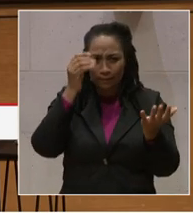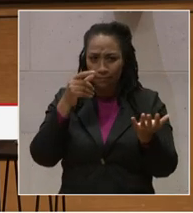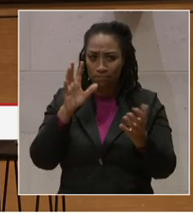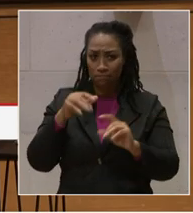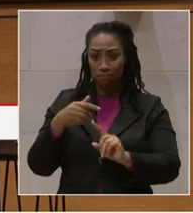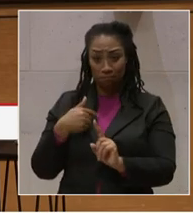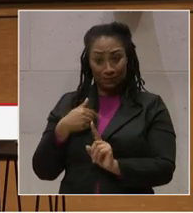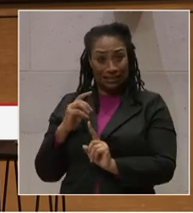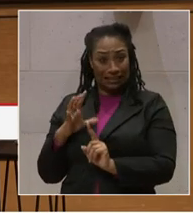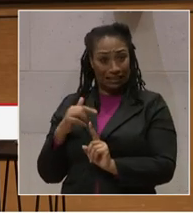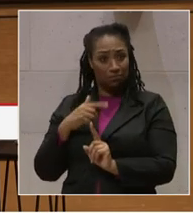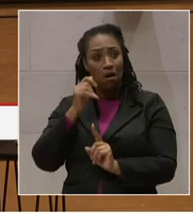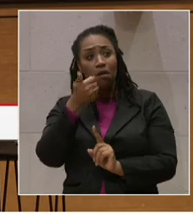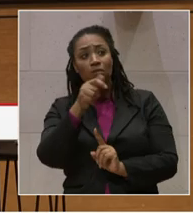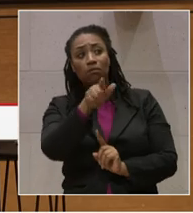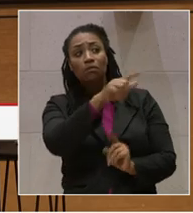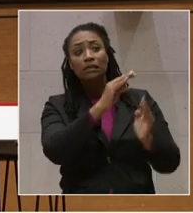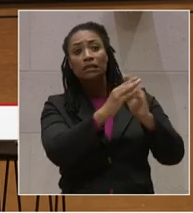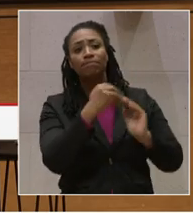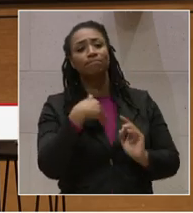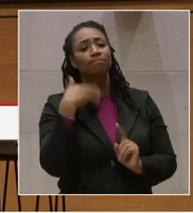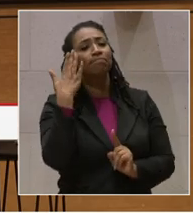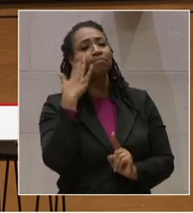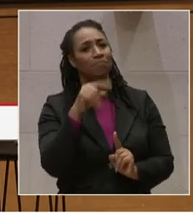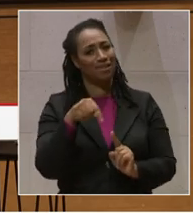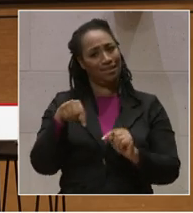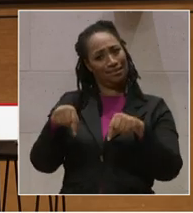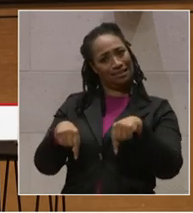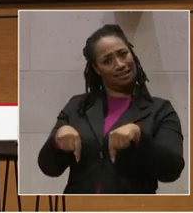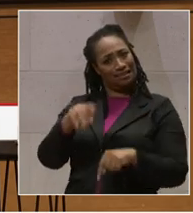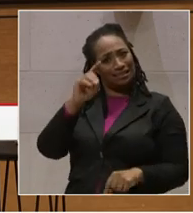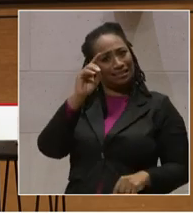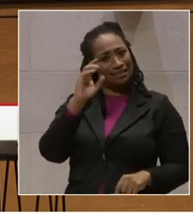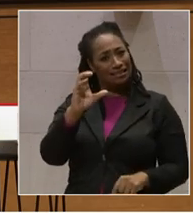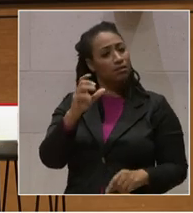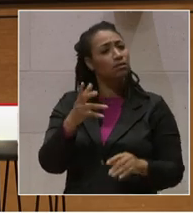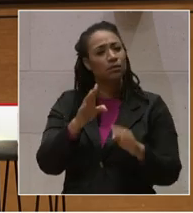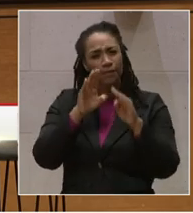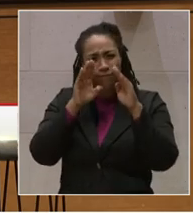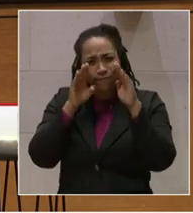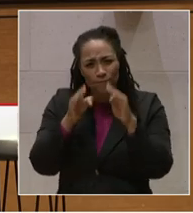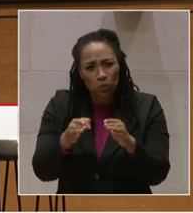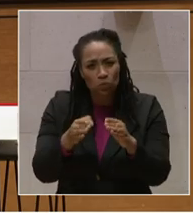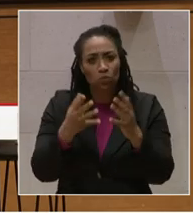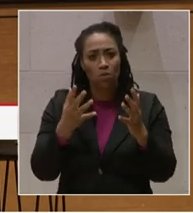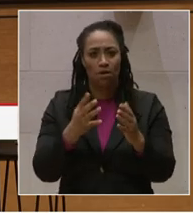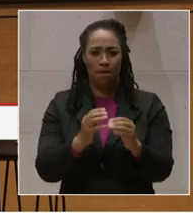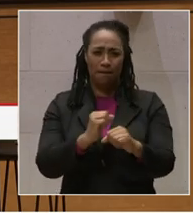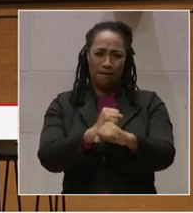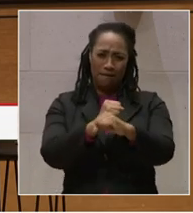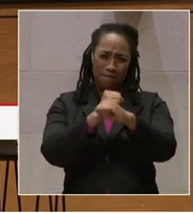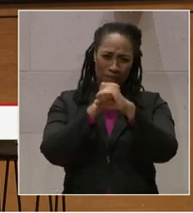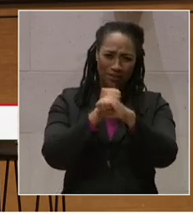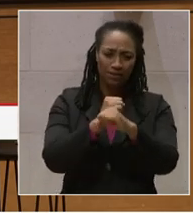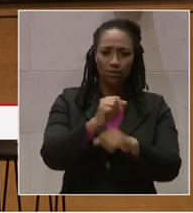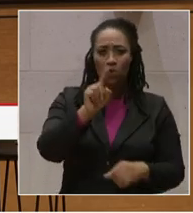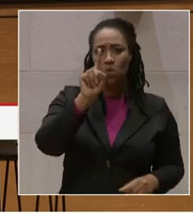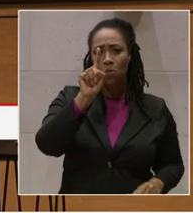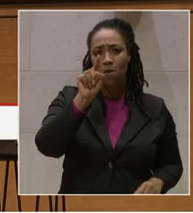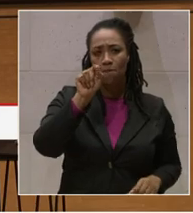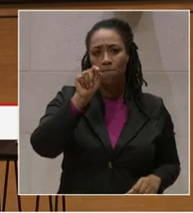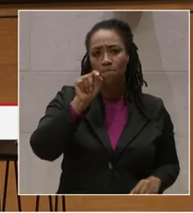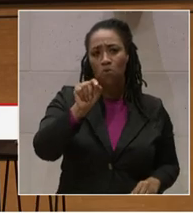we are very focused on protecting the $1.4 billion that we have invested,